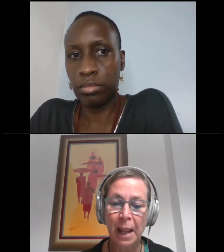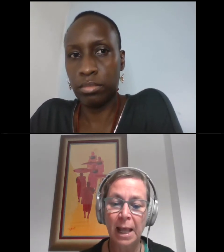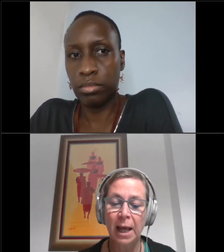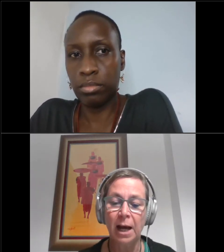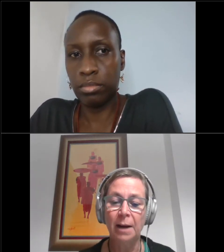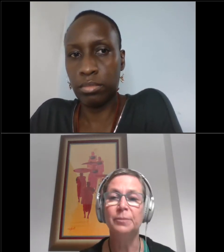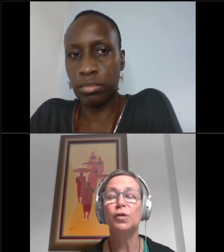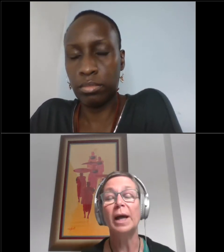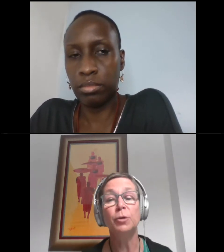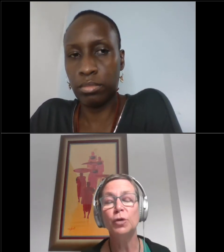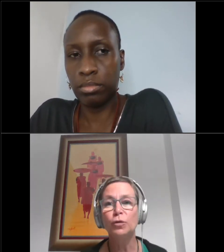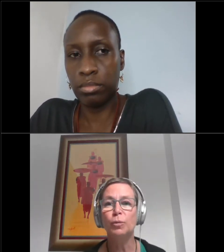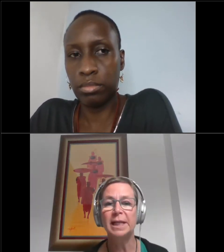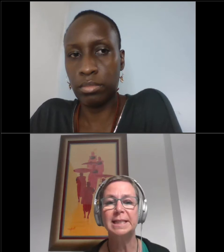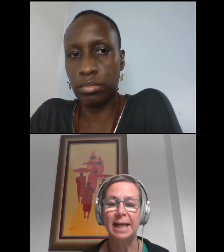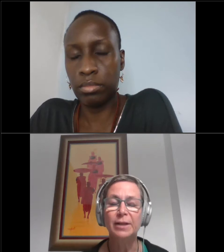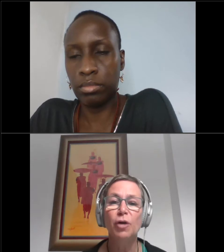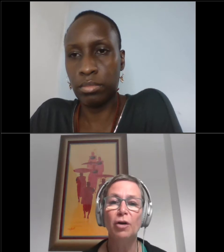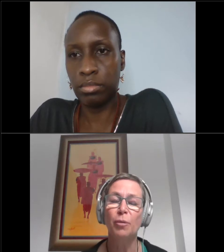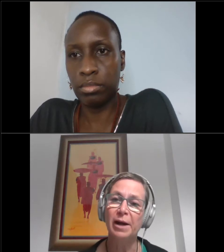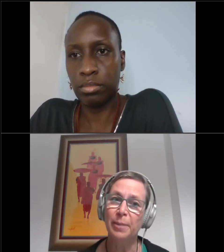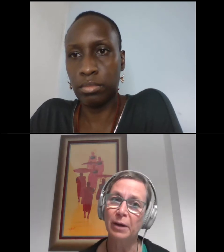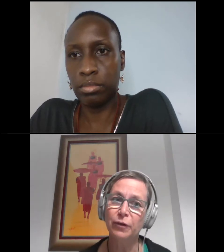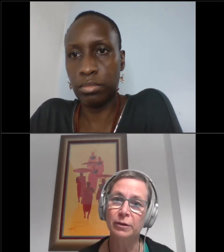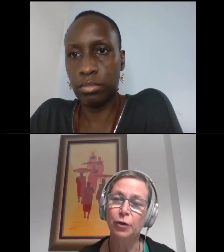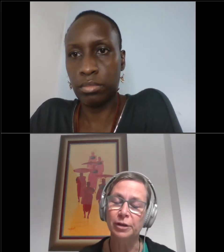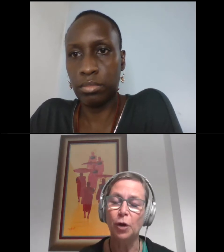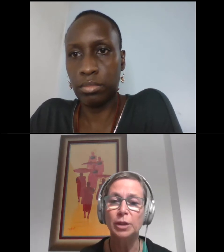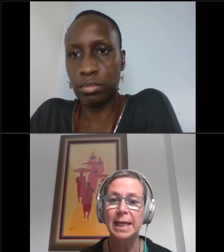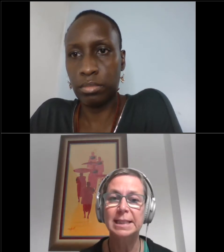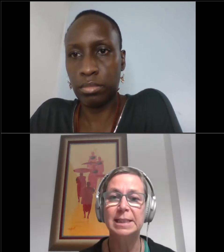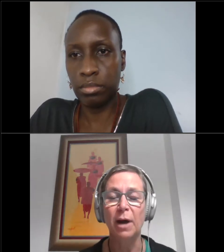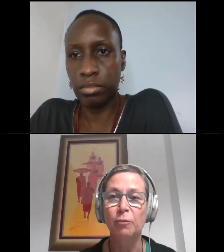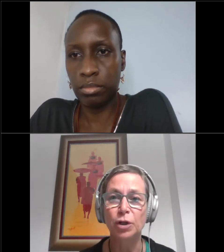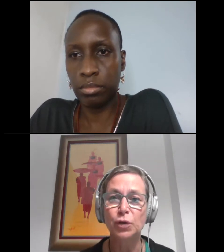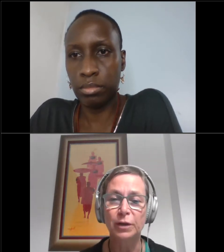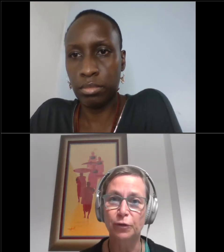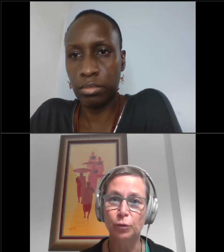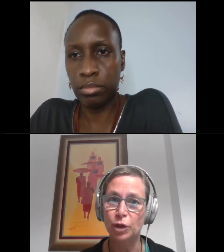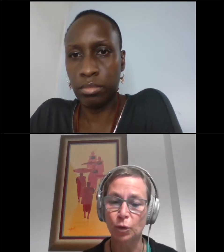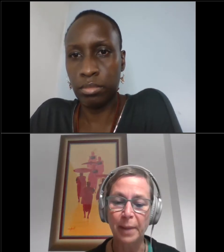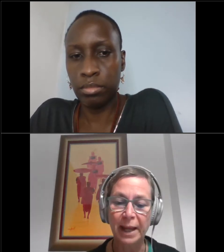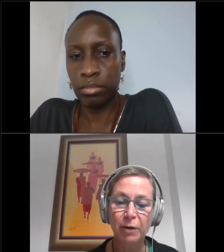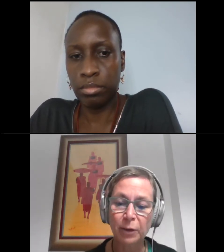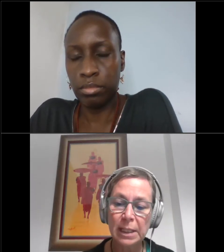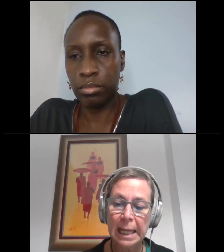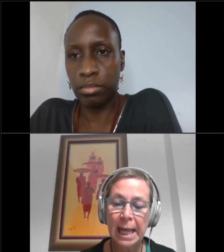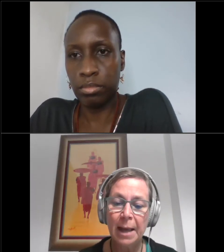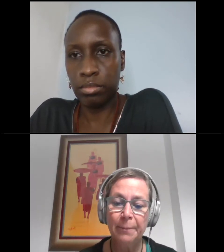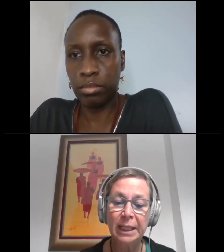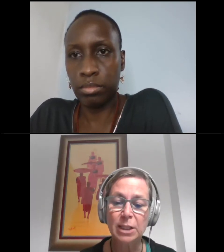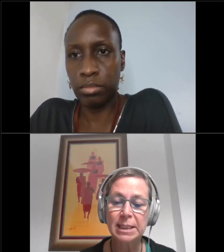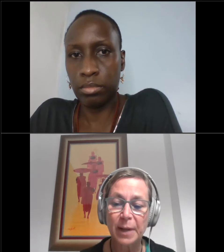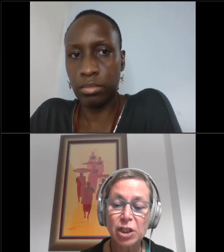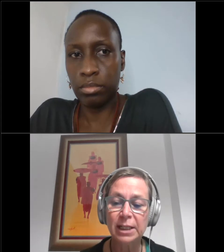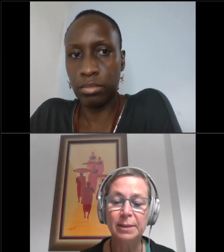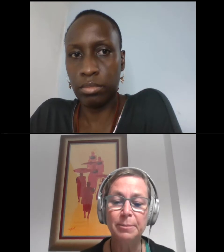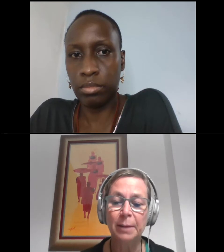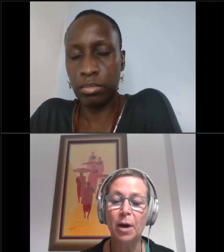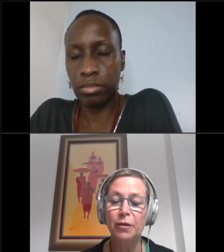program. So I don't know to what extent you are aware about the current context, so I want to give you a short background,